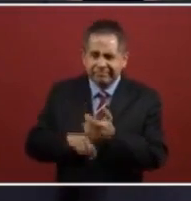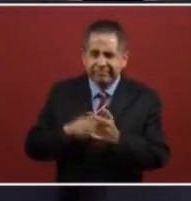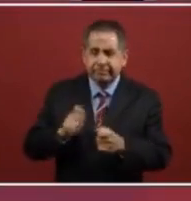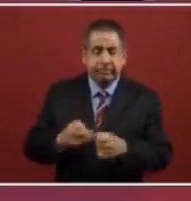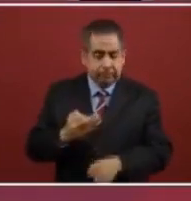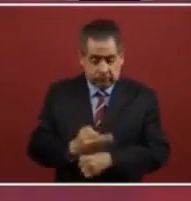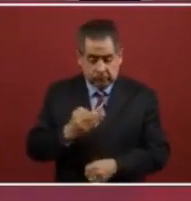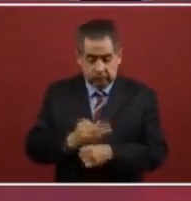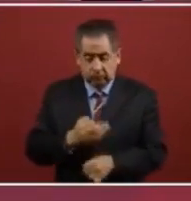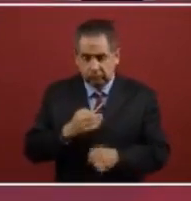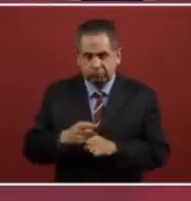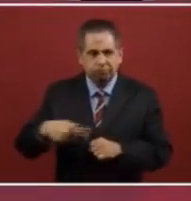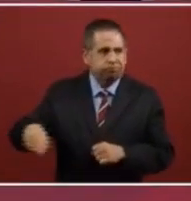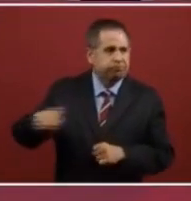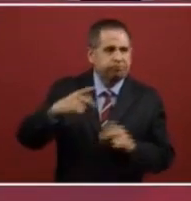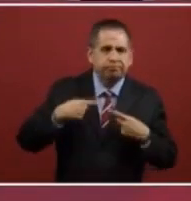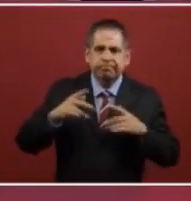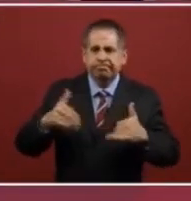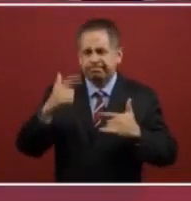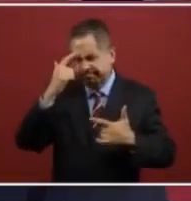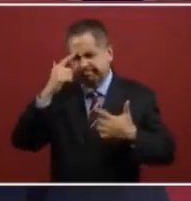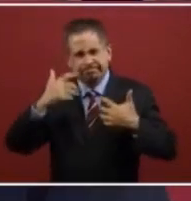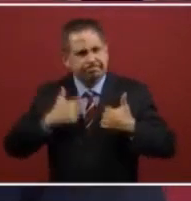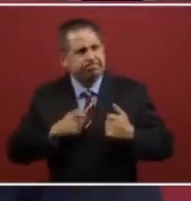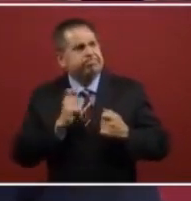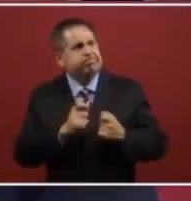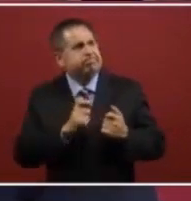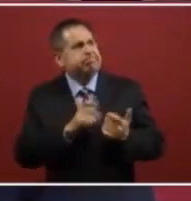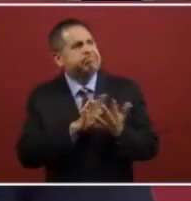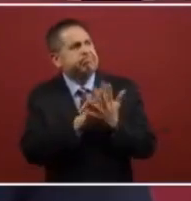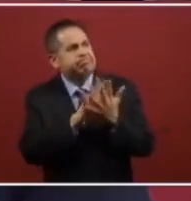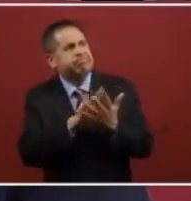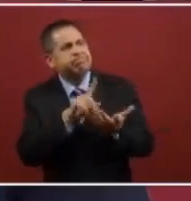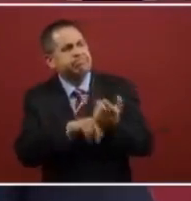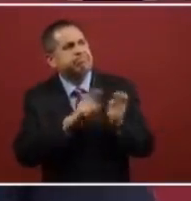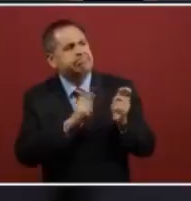in en estos Mexico tiempos. in this time, Es at algo this time.